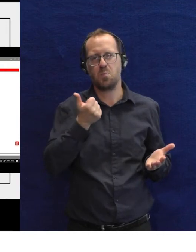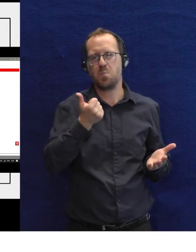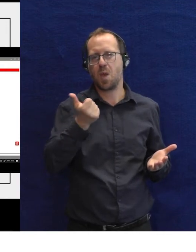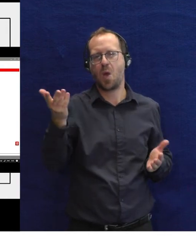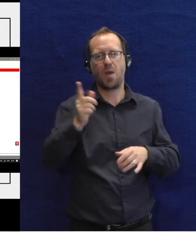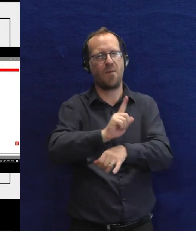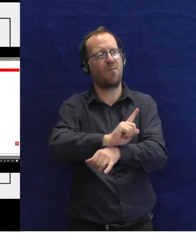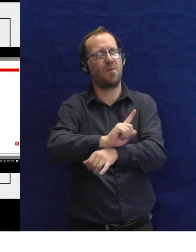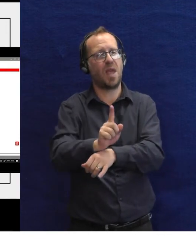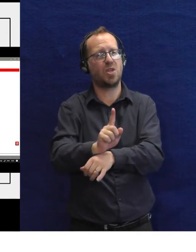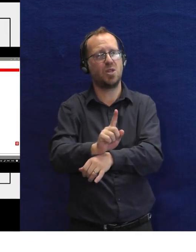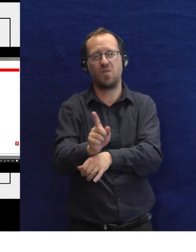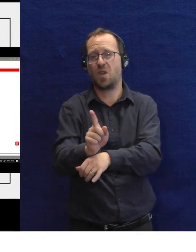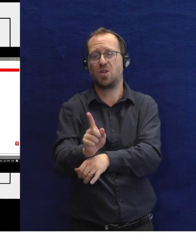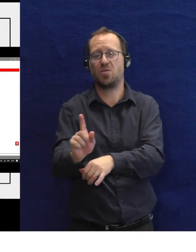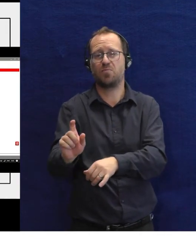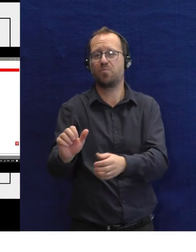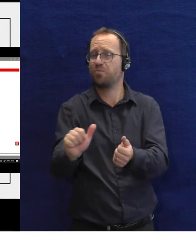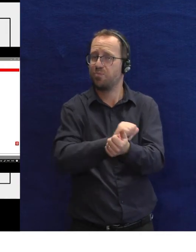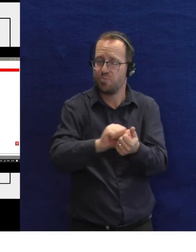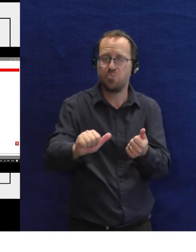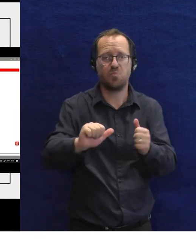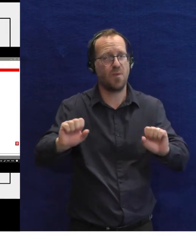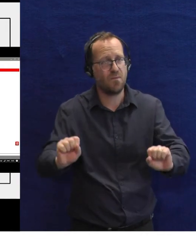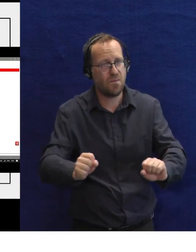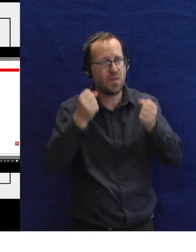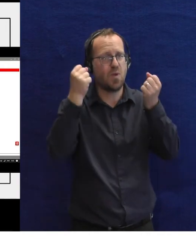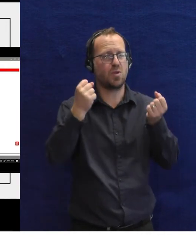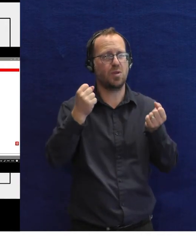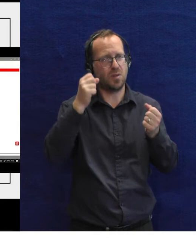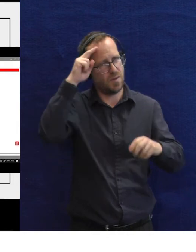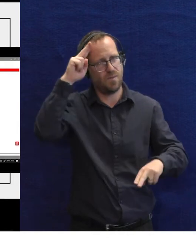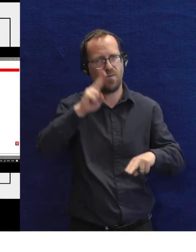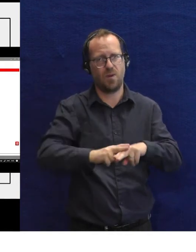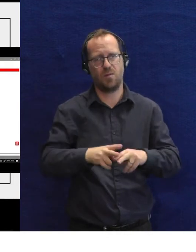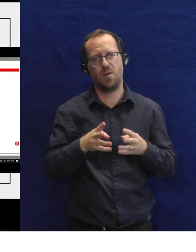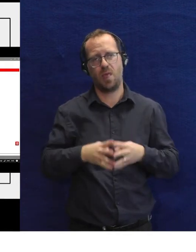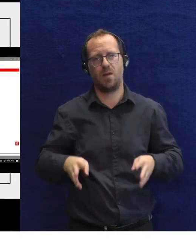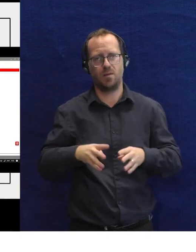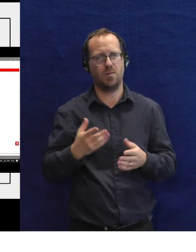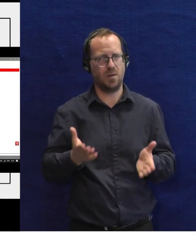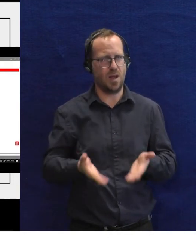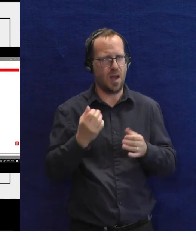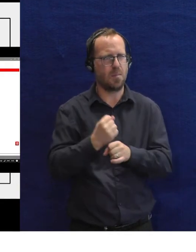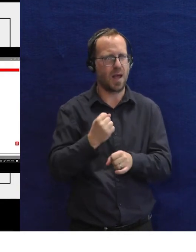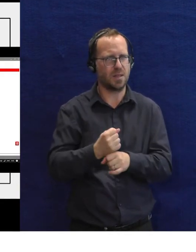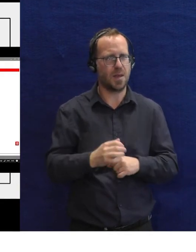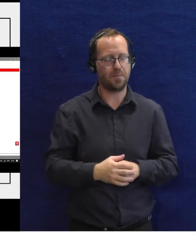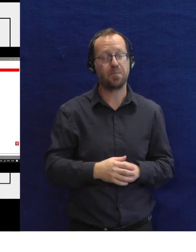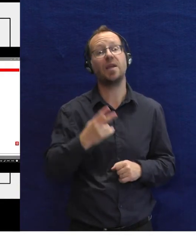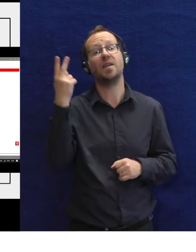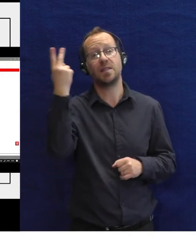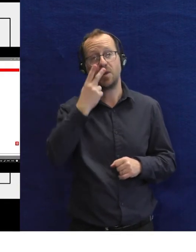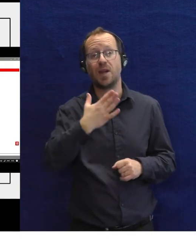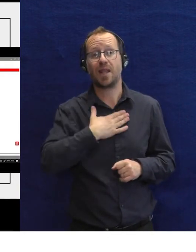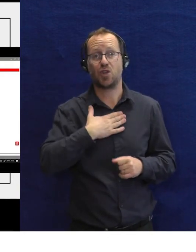a matter of seconds. You do not need to follow the entire tail anymore. Of course, reviewing